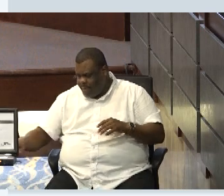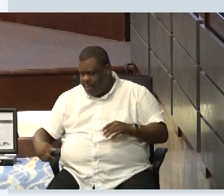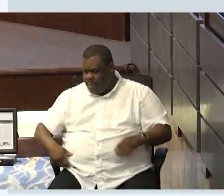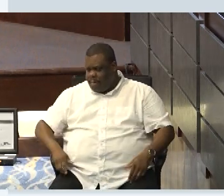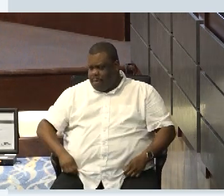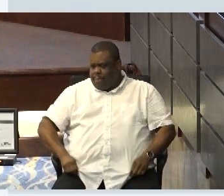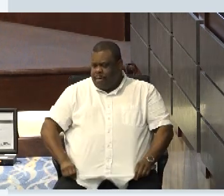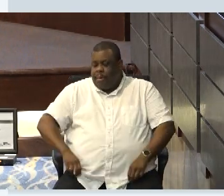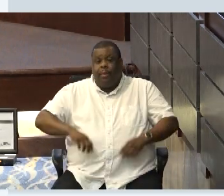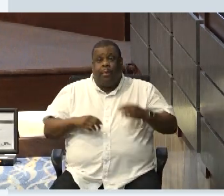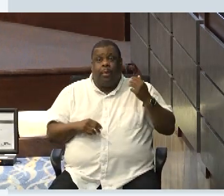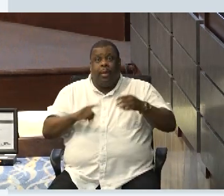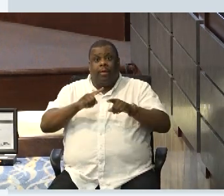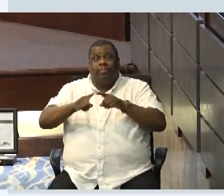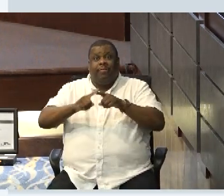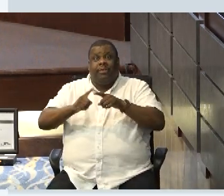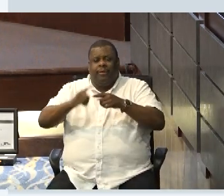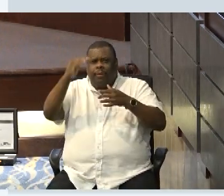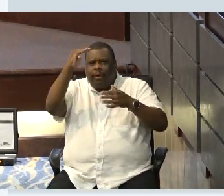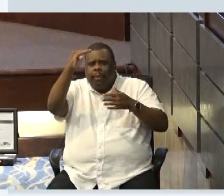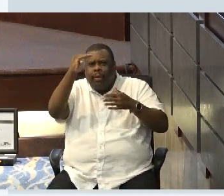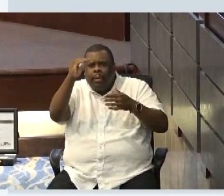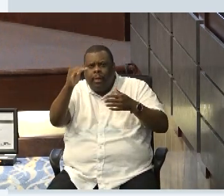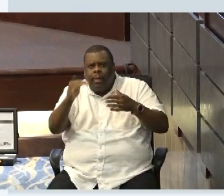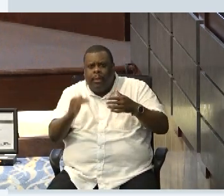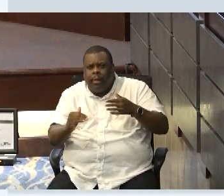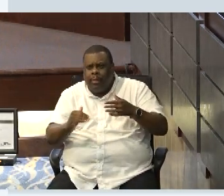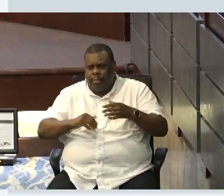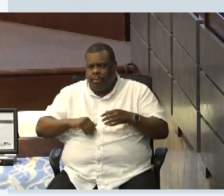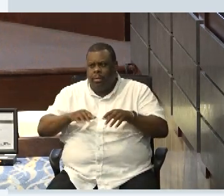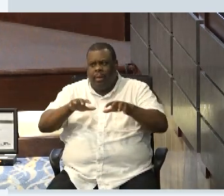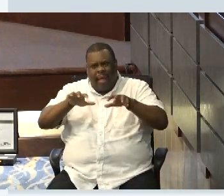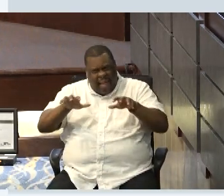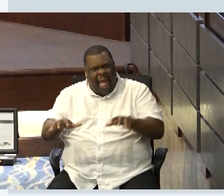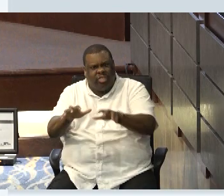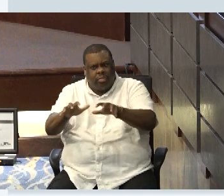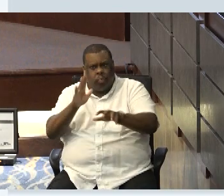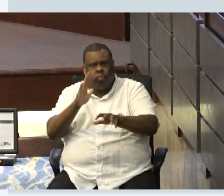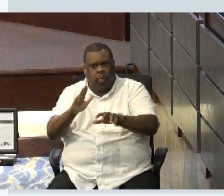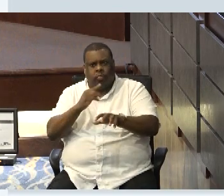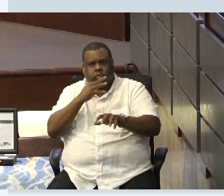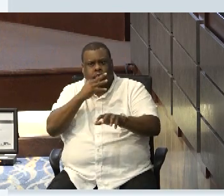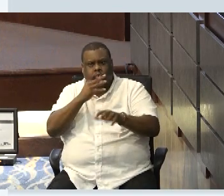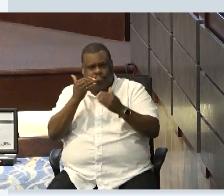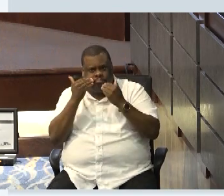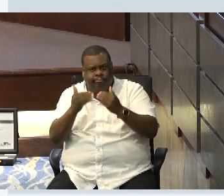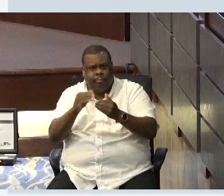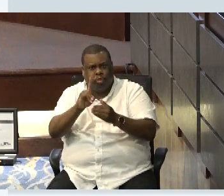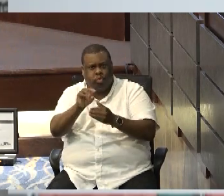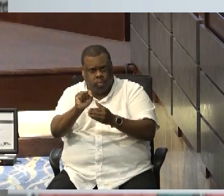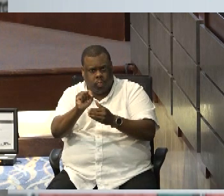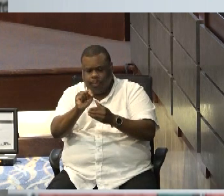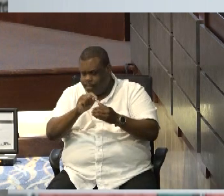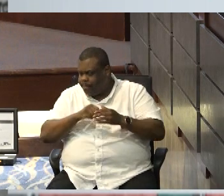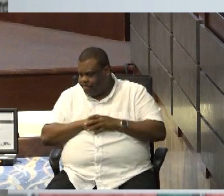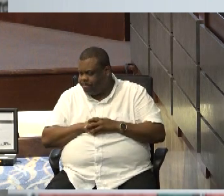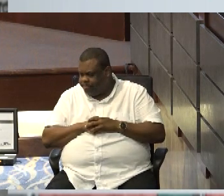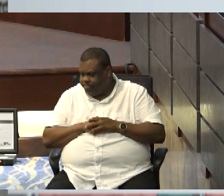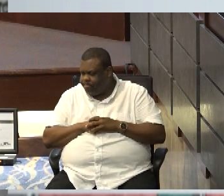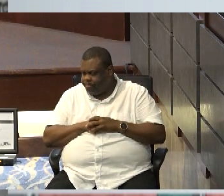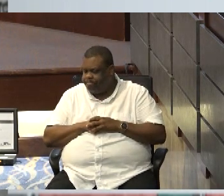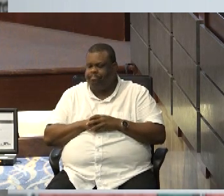the heart of the presentation tonight. And then we're going to recap timelines and next steps before we hand it off for the next presentation.